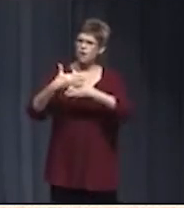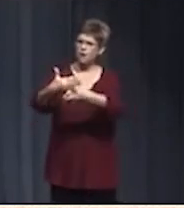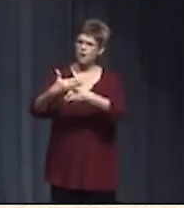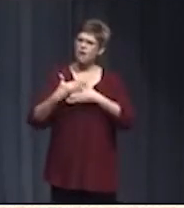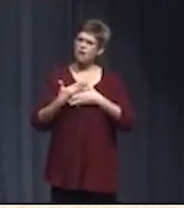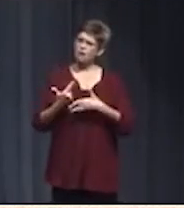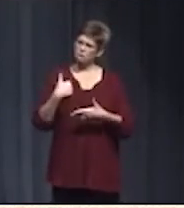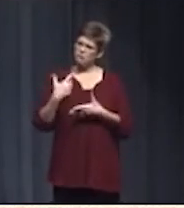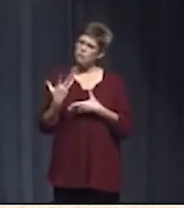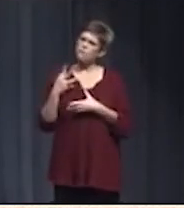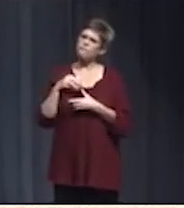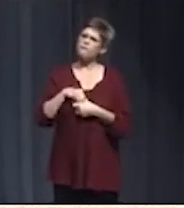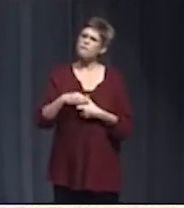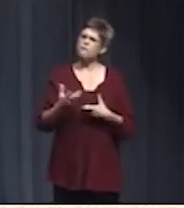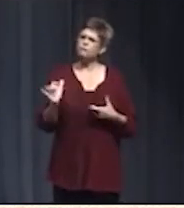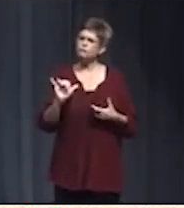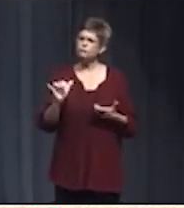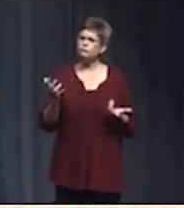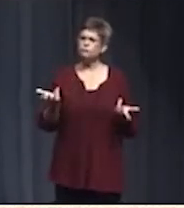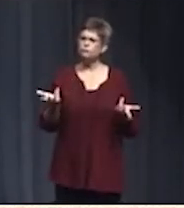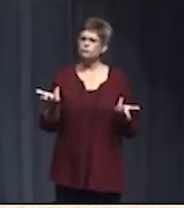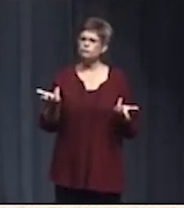that.